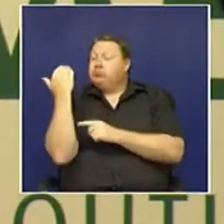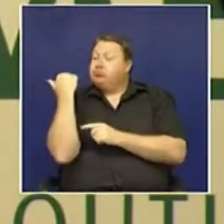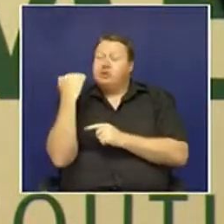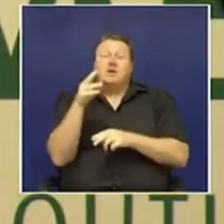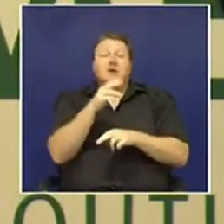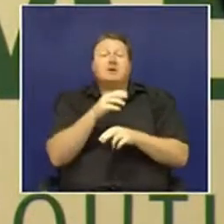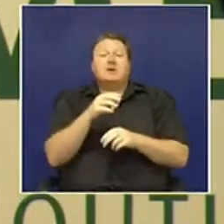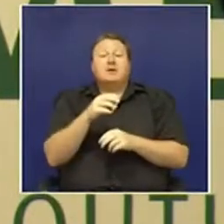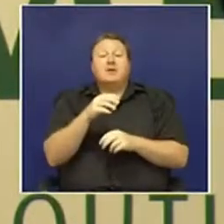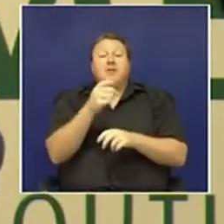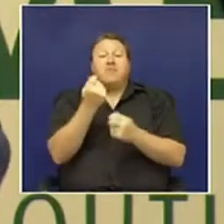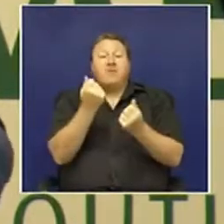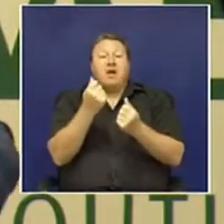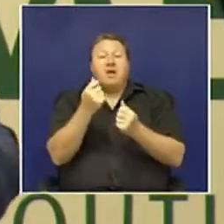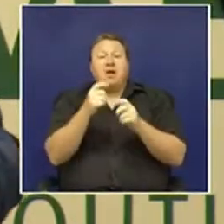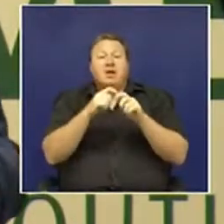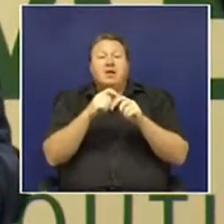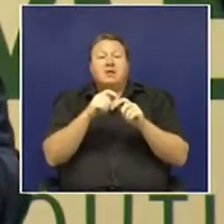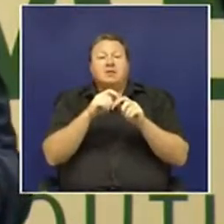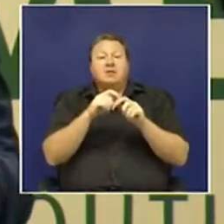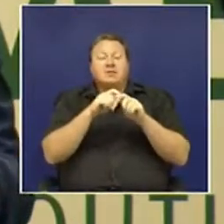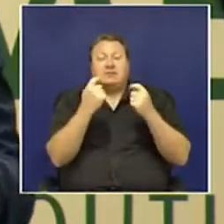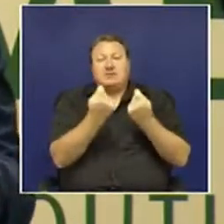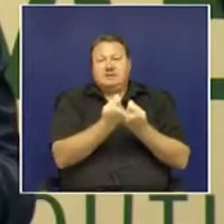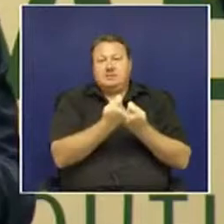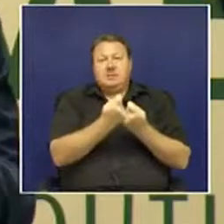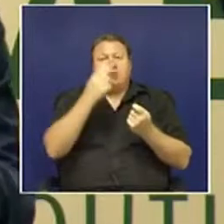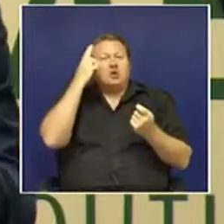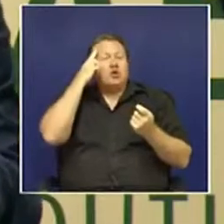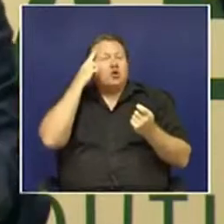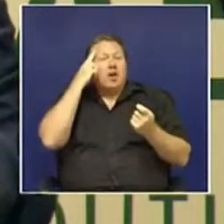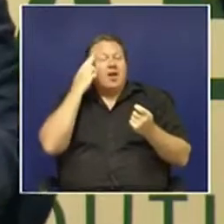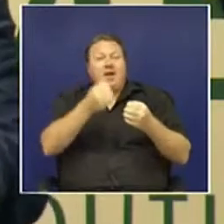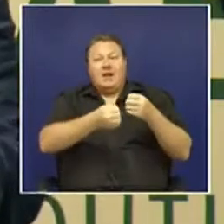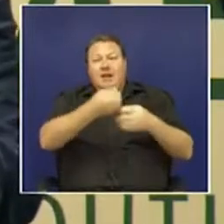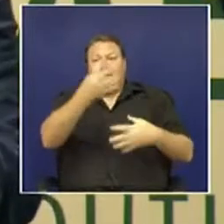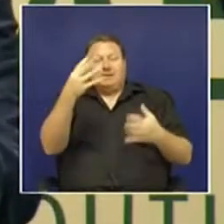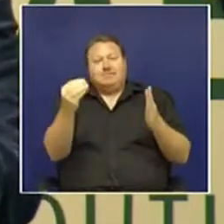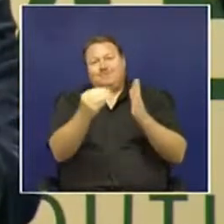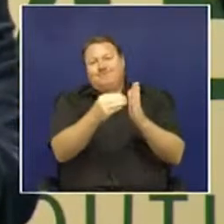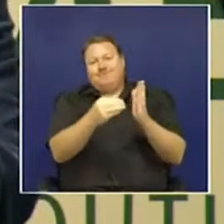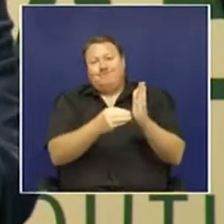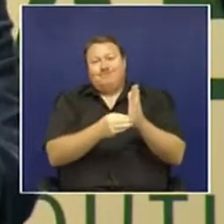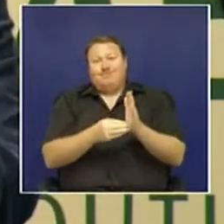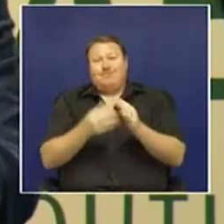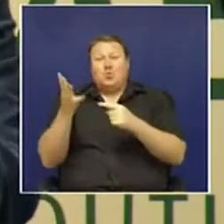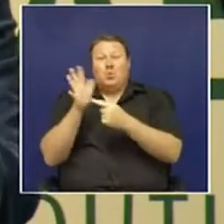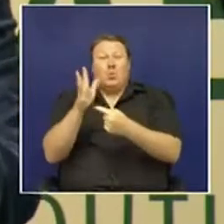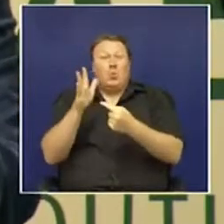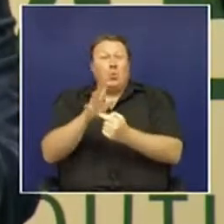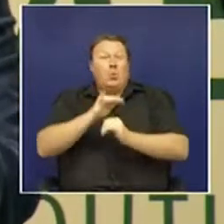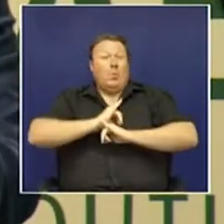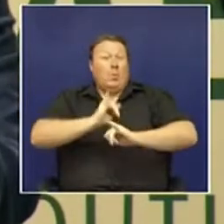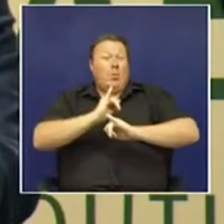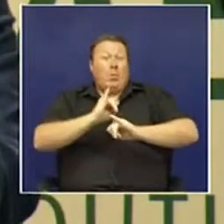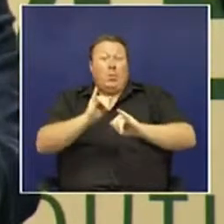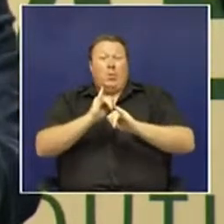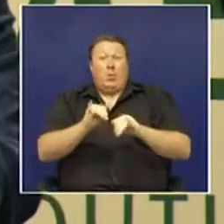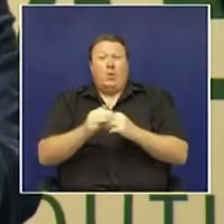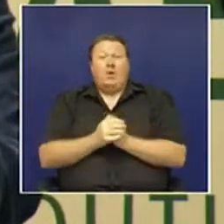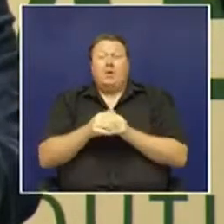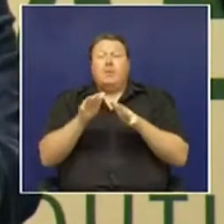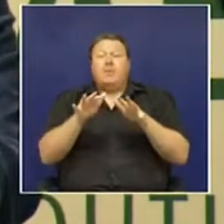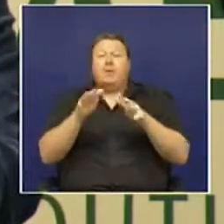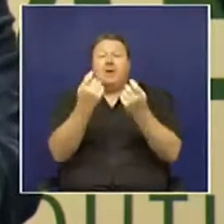Africa on its grey list. The warning lights were flashing. Public finances